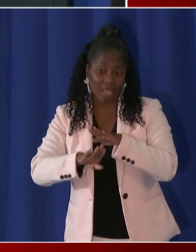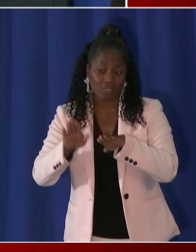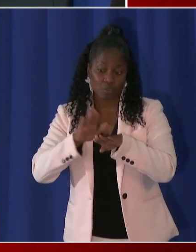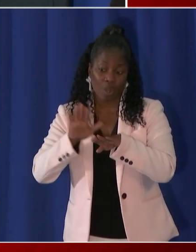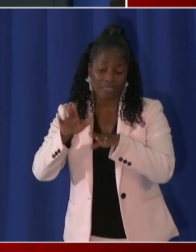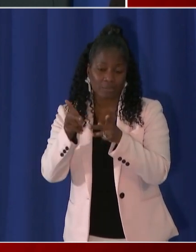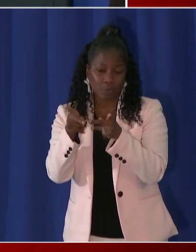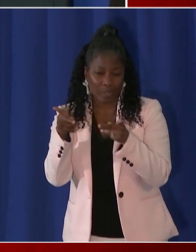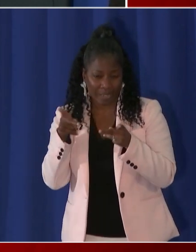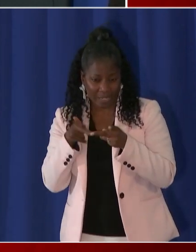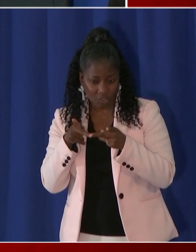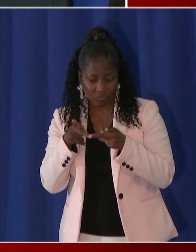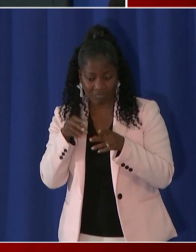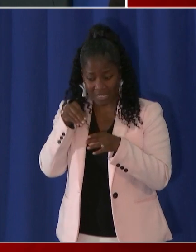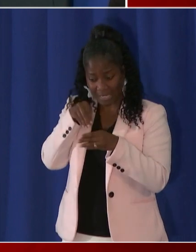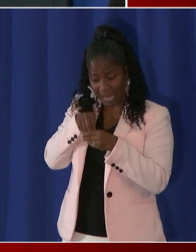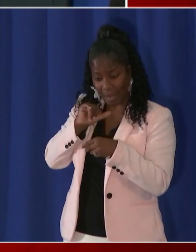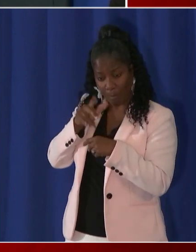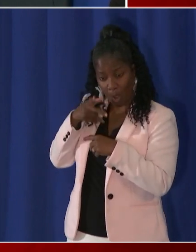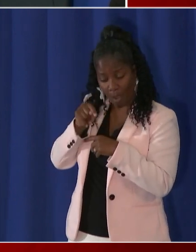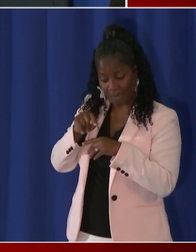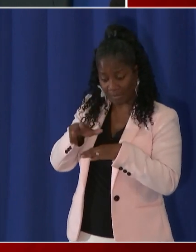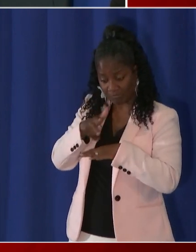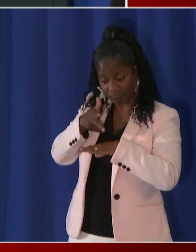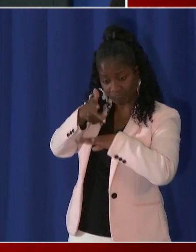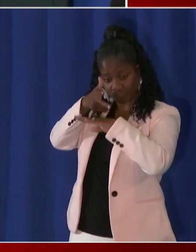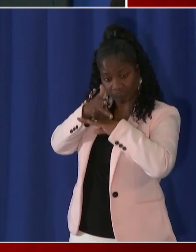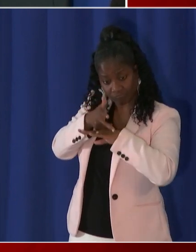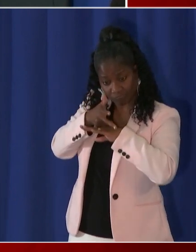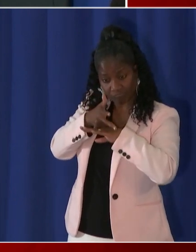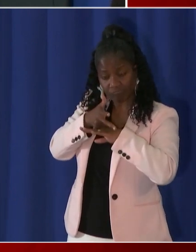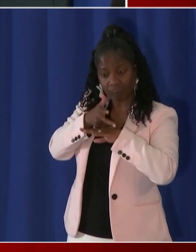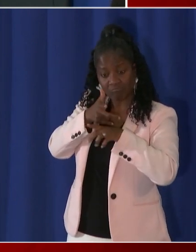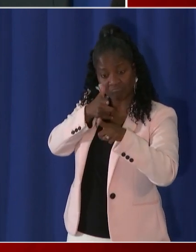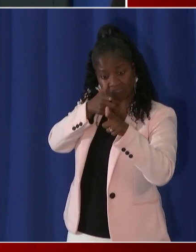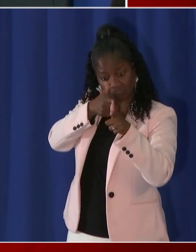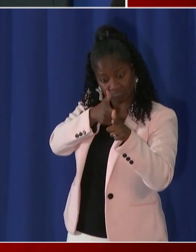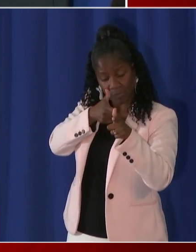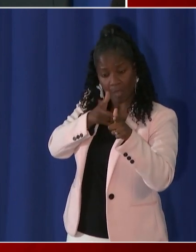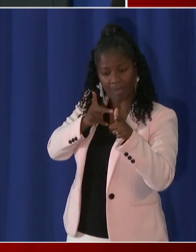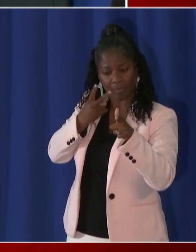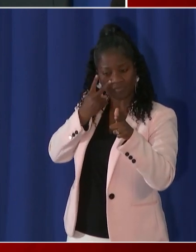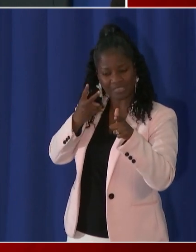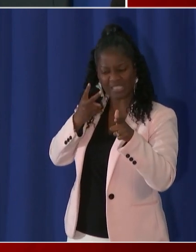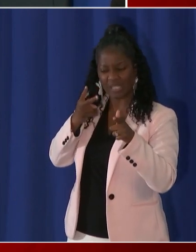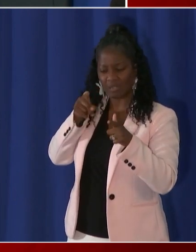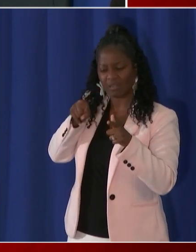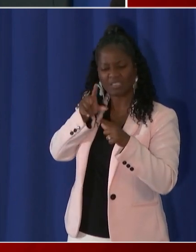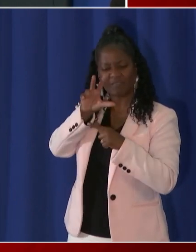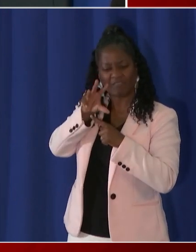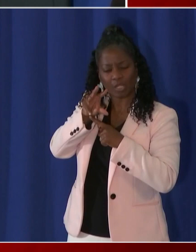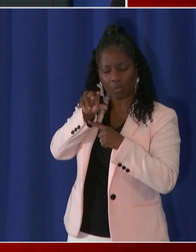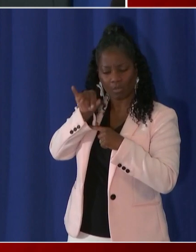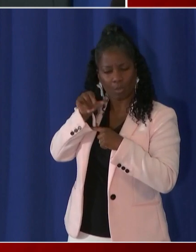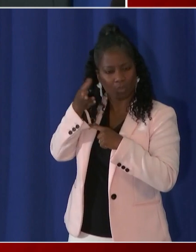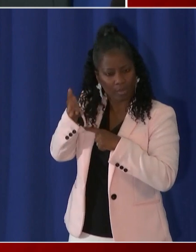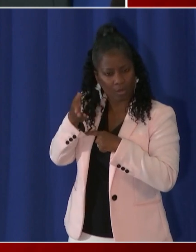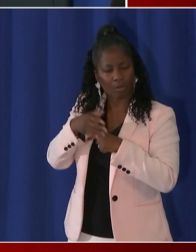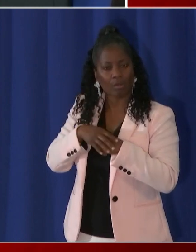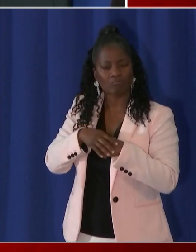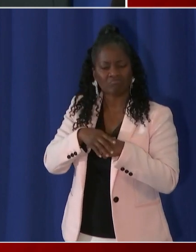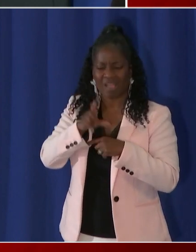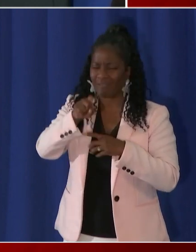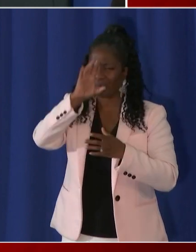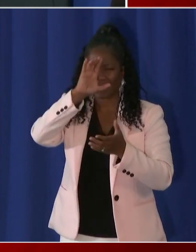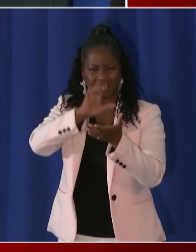his location and where he was shooting, where you know, people have seen this video that's out there and all that, I have to